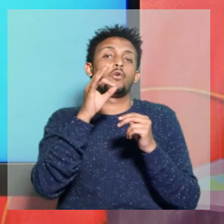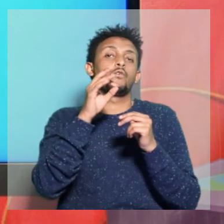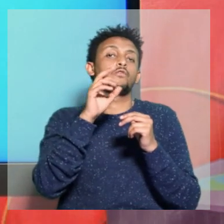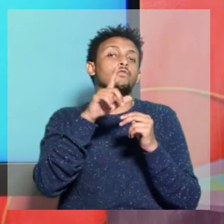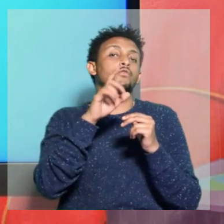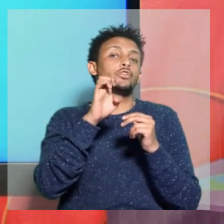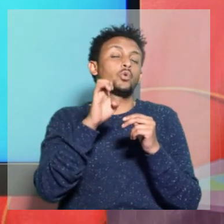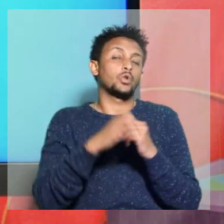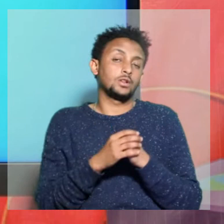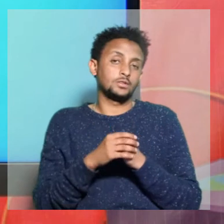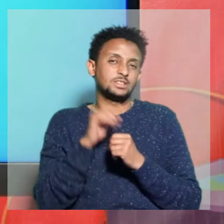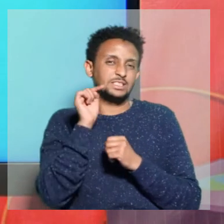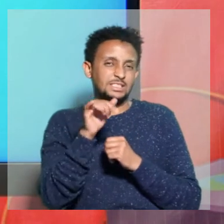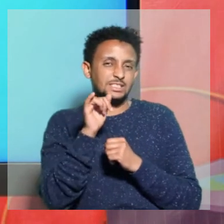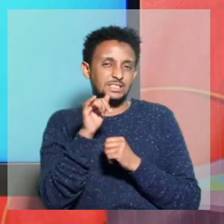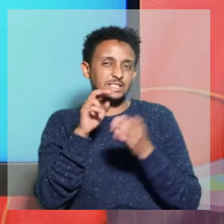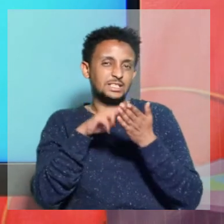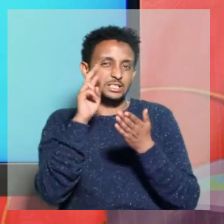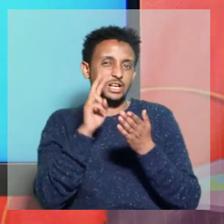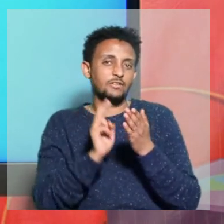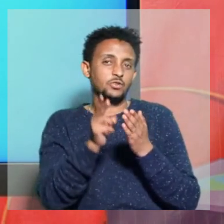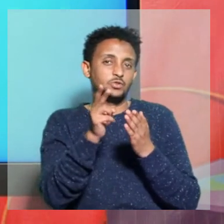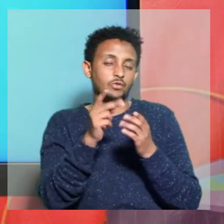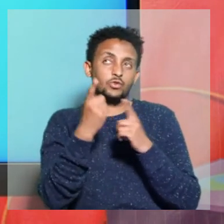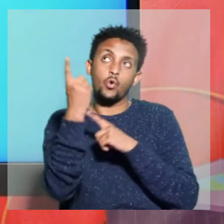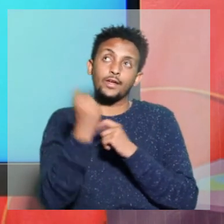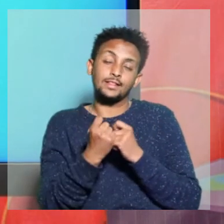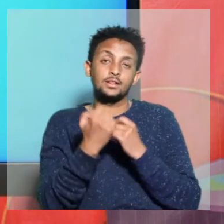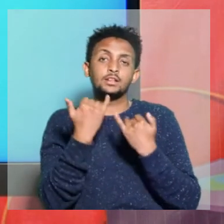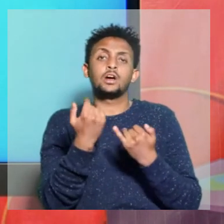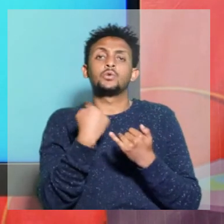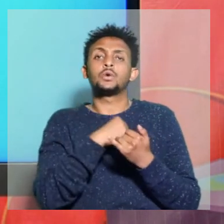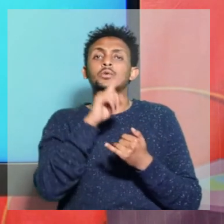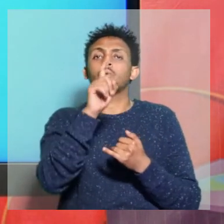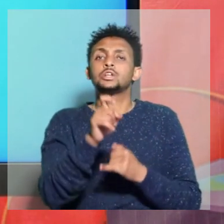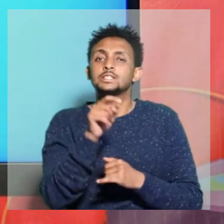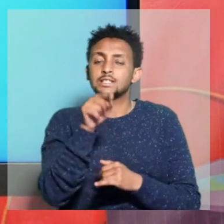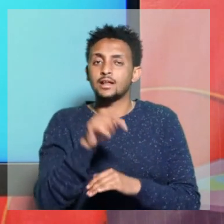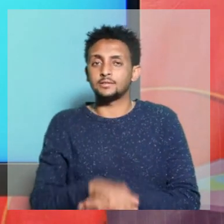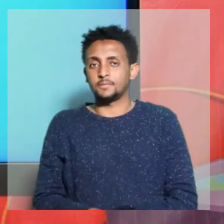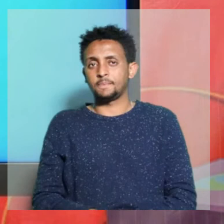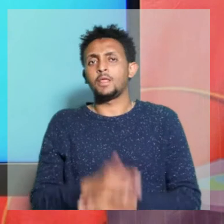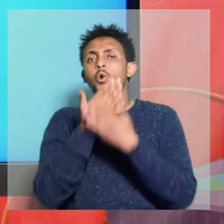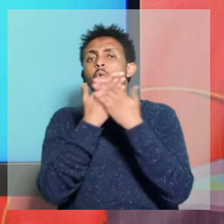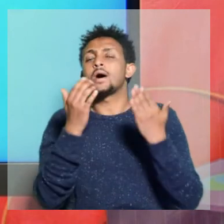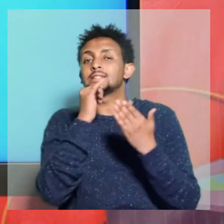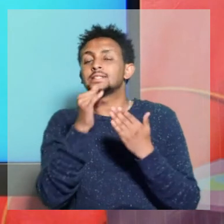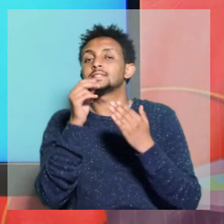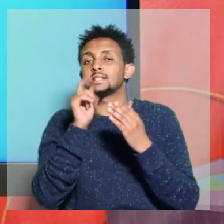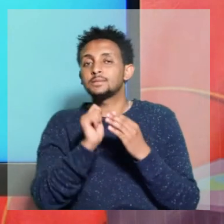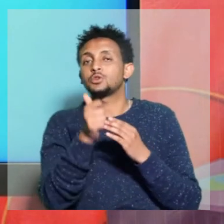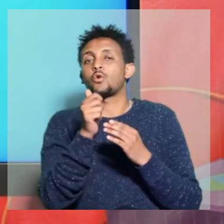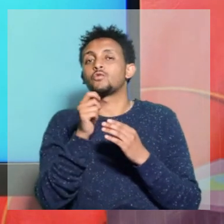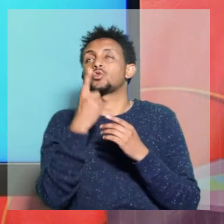engine. And this is the initial velocity of the rocket. Now the question says that what is the speed of the